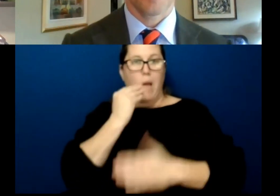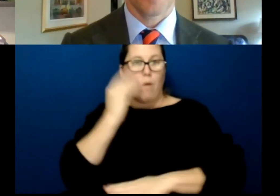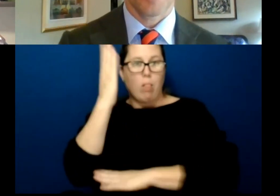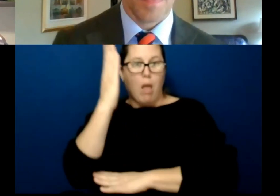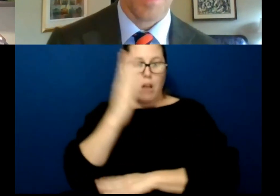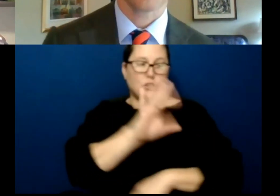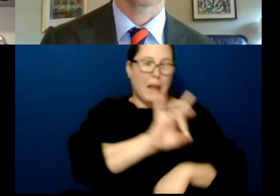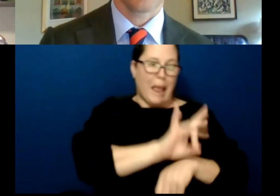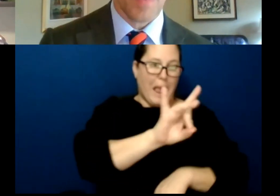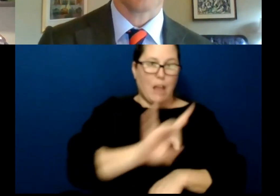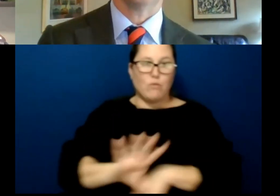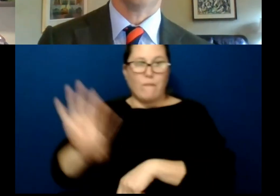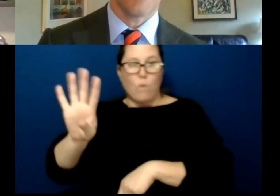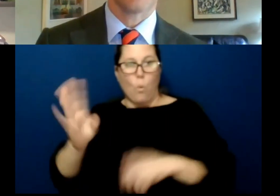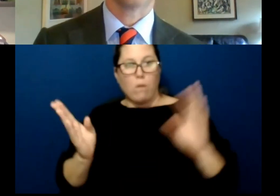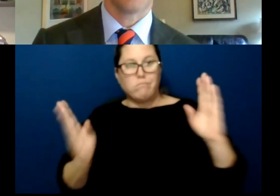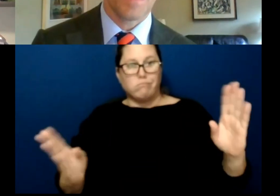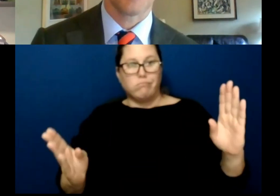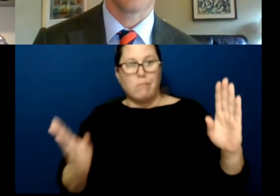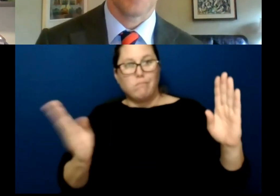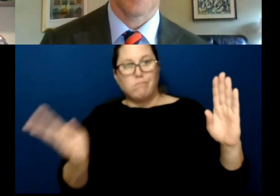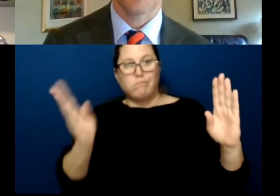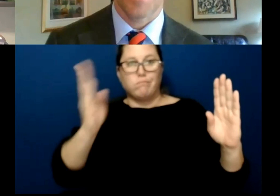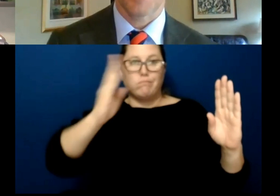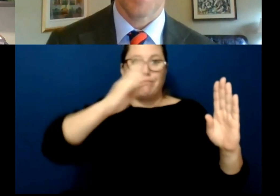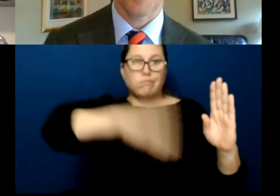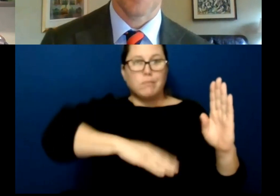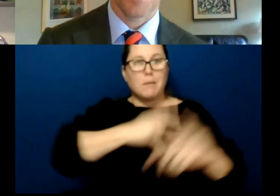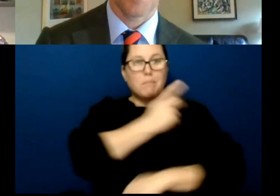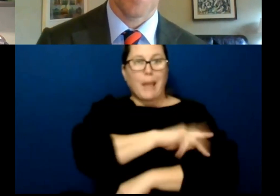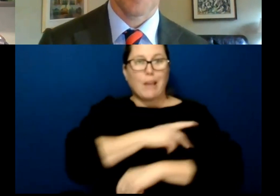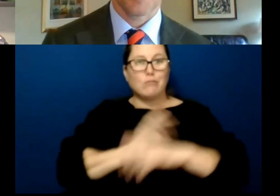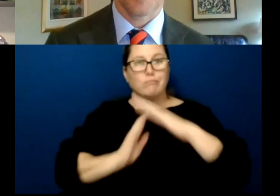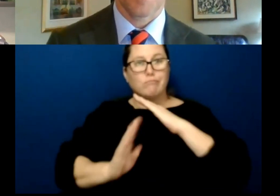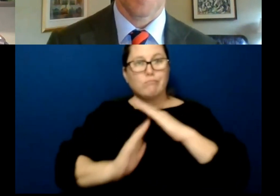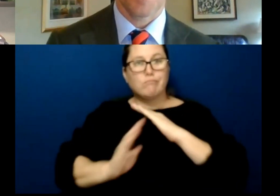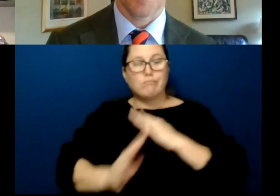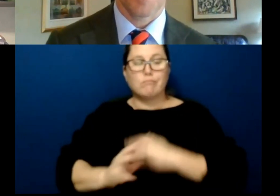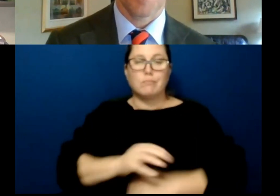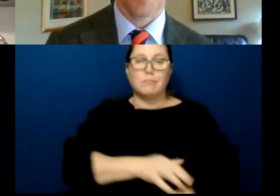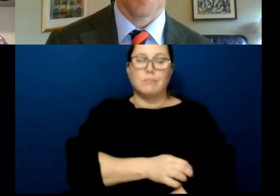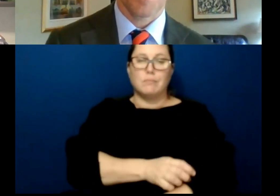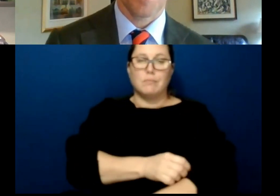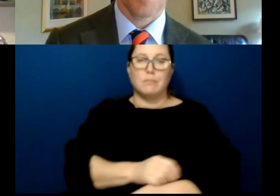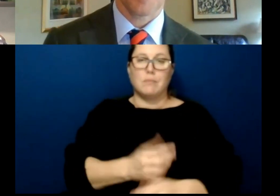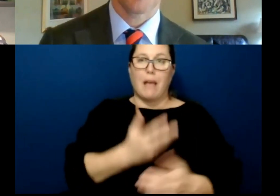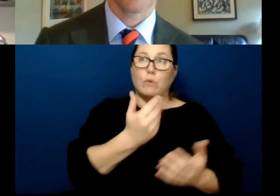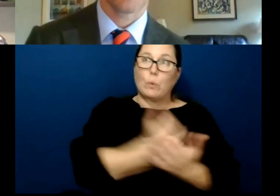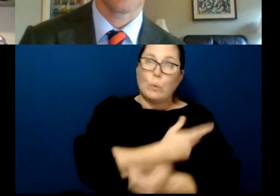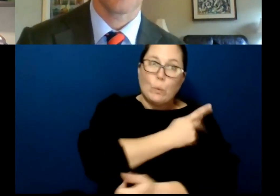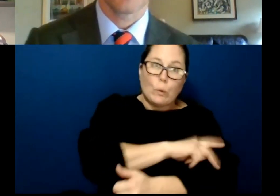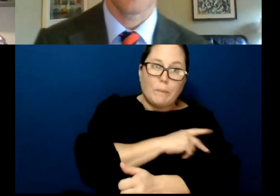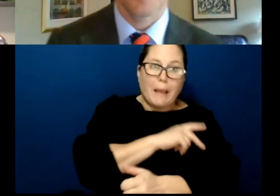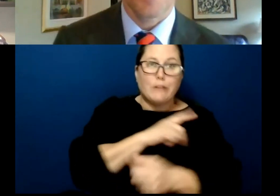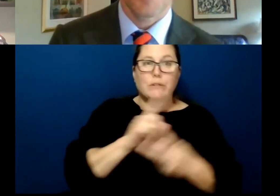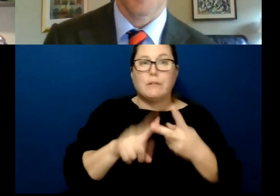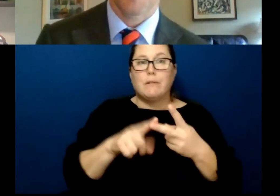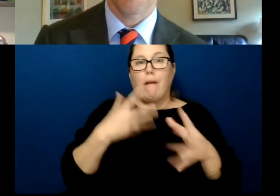about 4 every day. And so it's a mixture of, new patients and follow-up